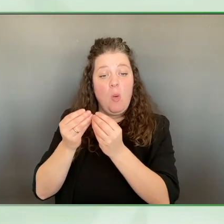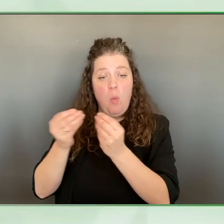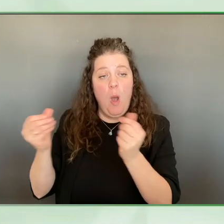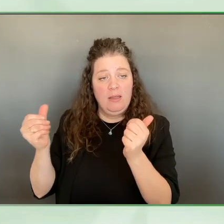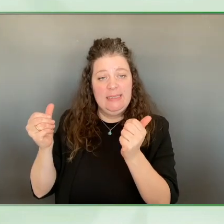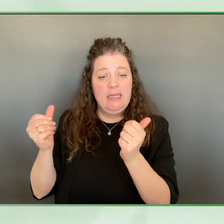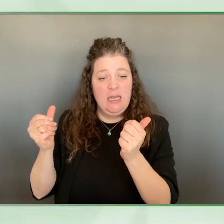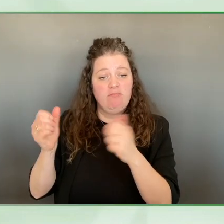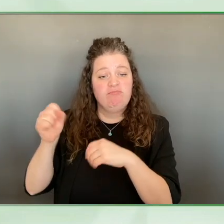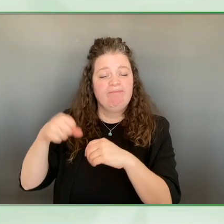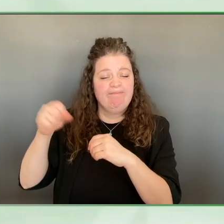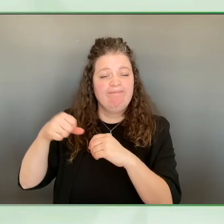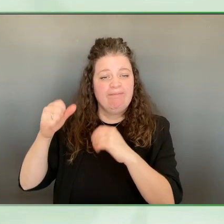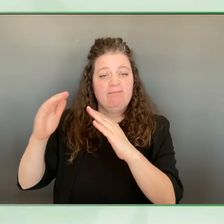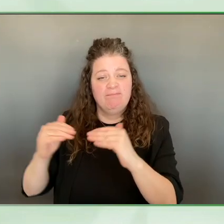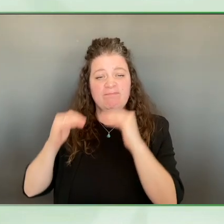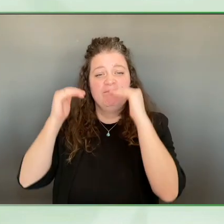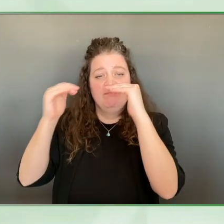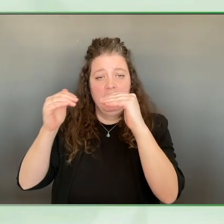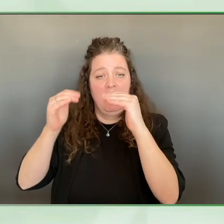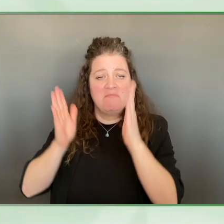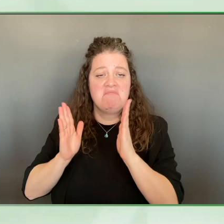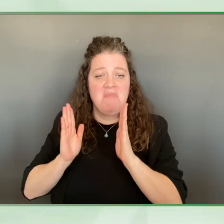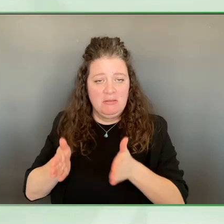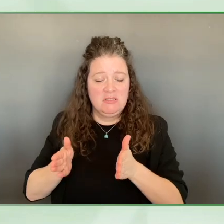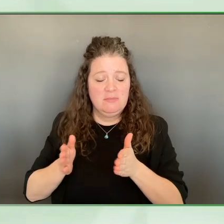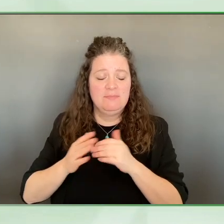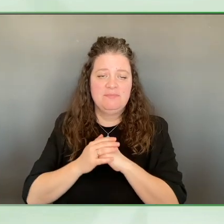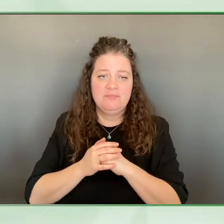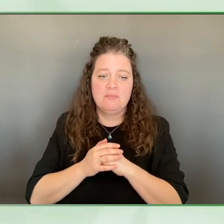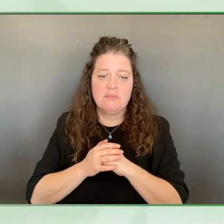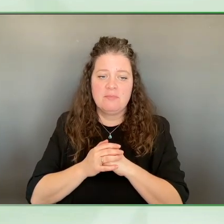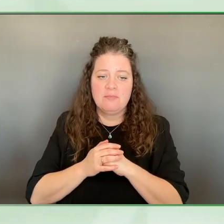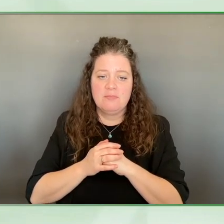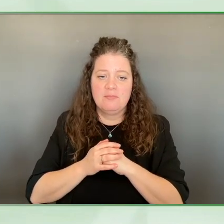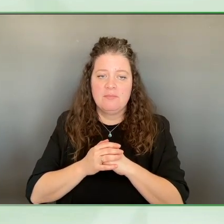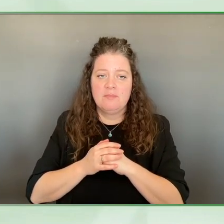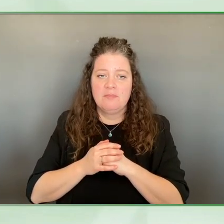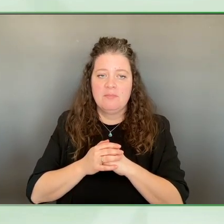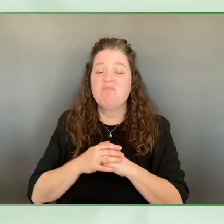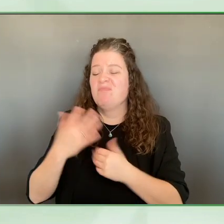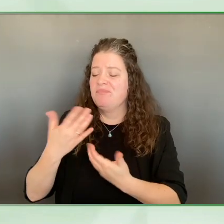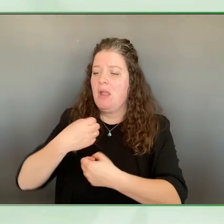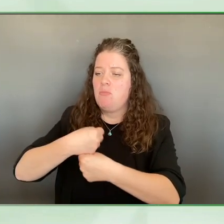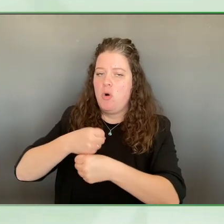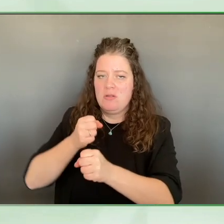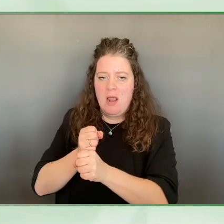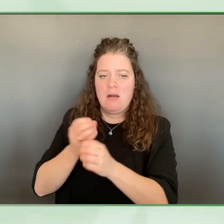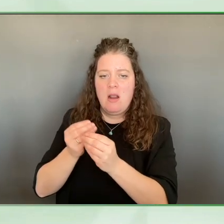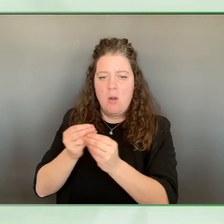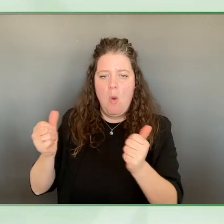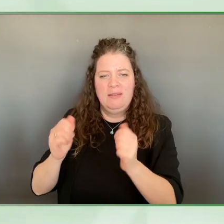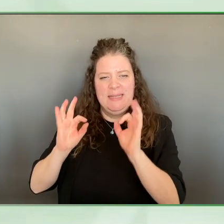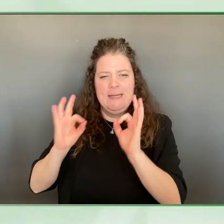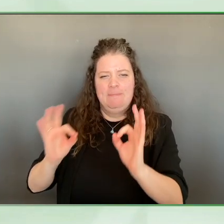what we tried to do once was making real high quality products, but leasing them out to